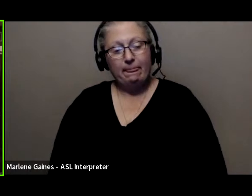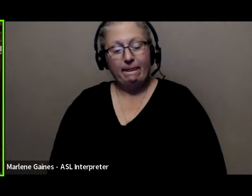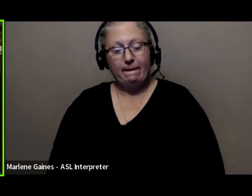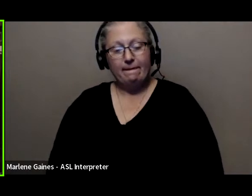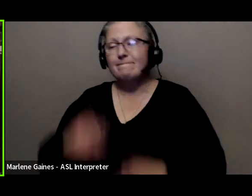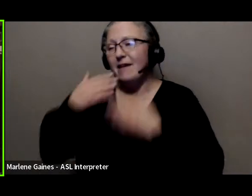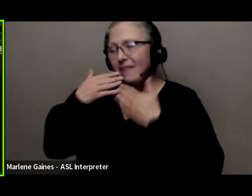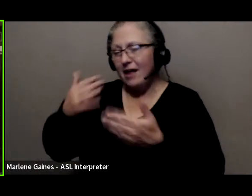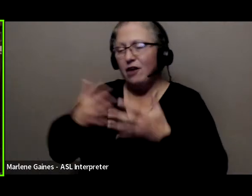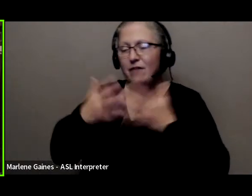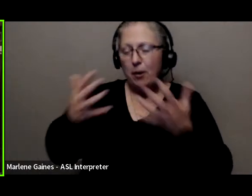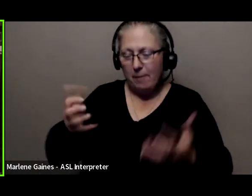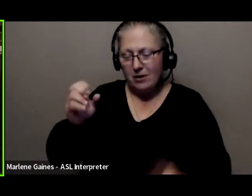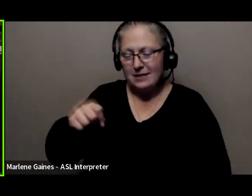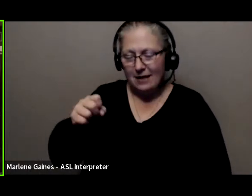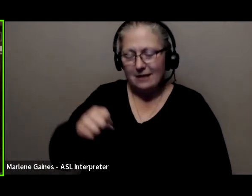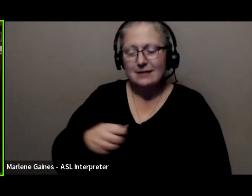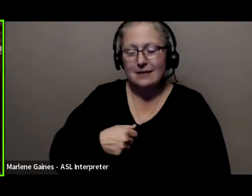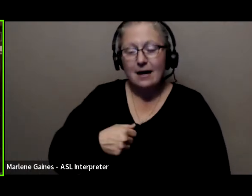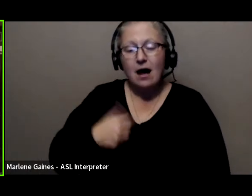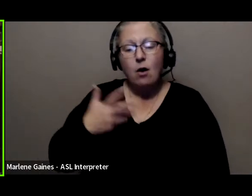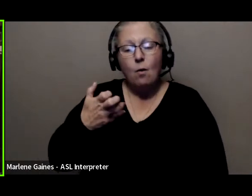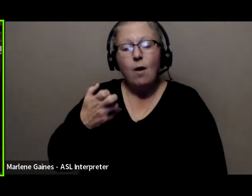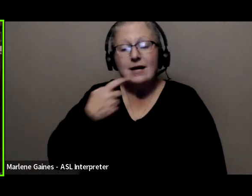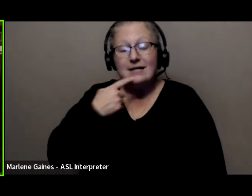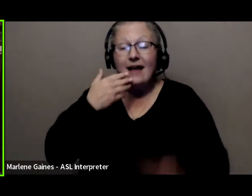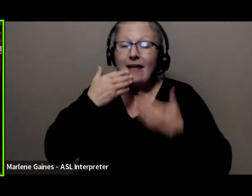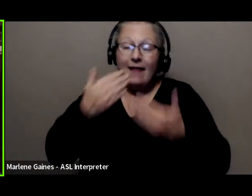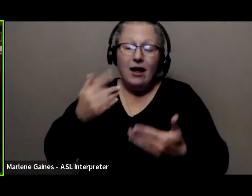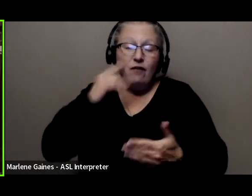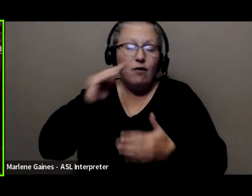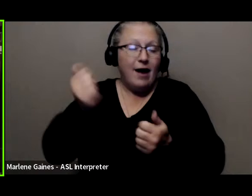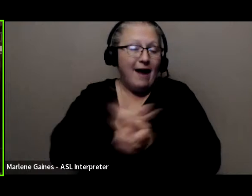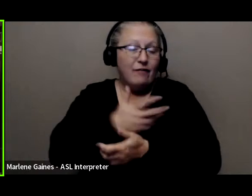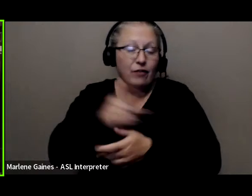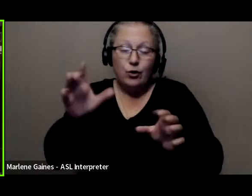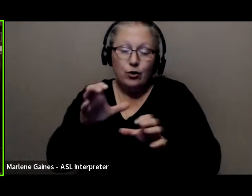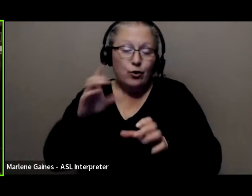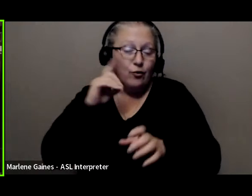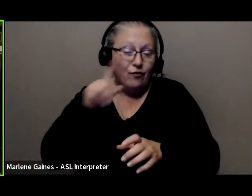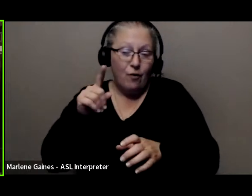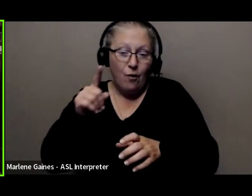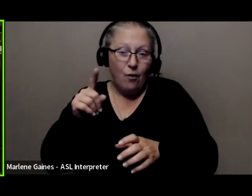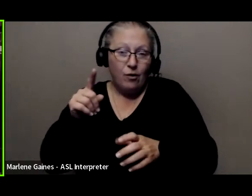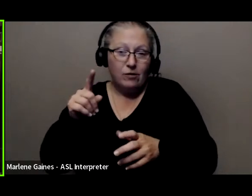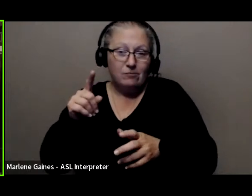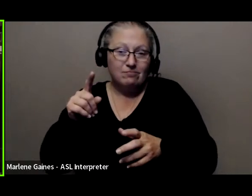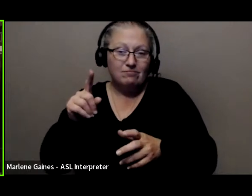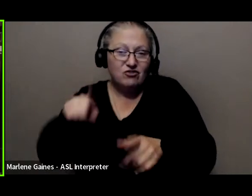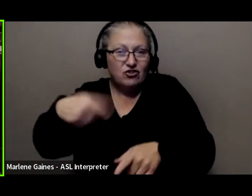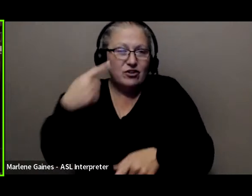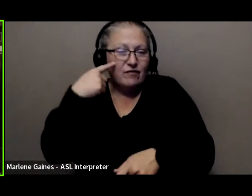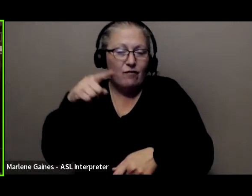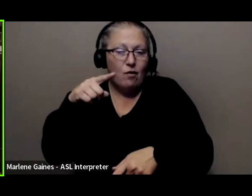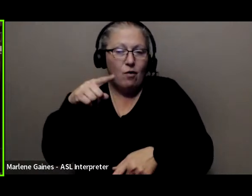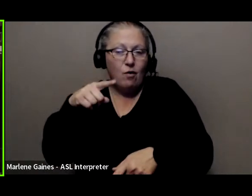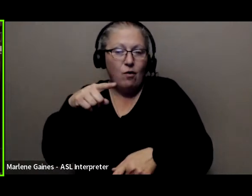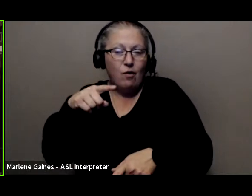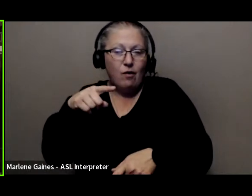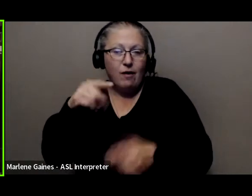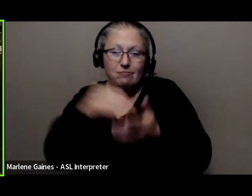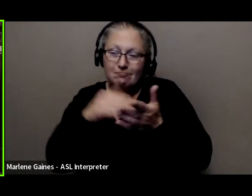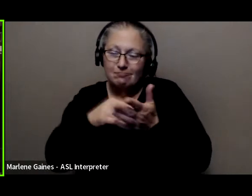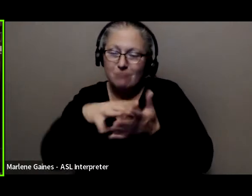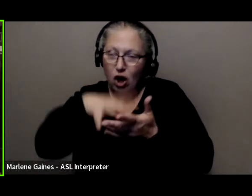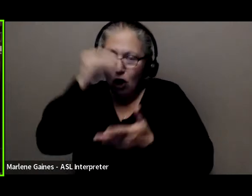Yes, thank you very much. I just want to say thank you for everything y'all do for just for the constant learning for